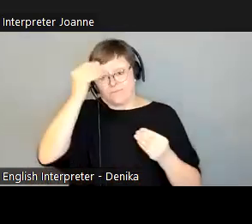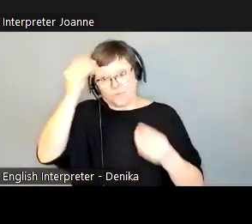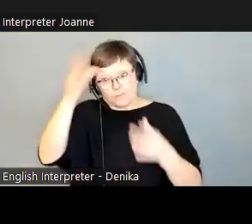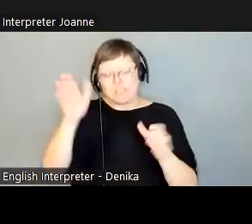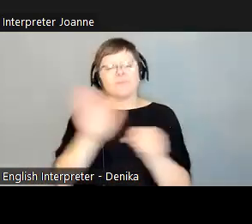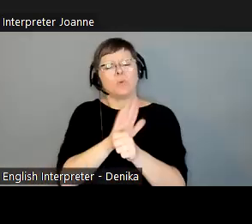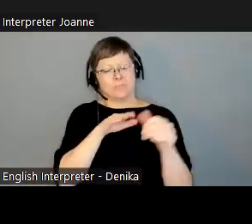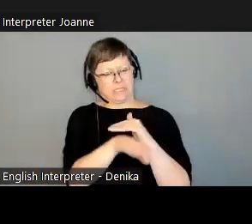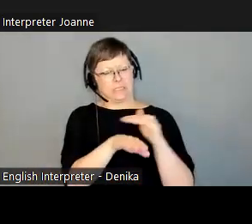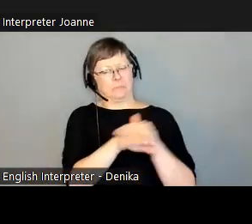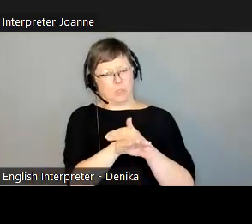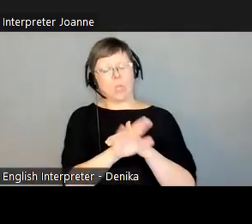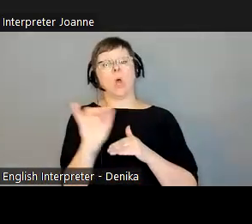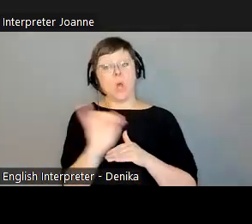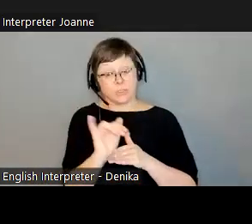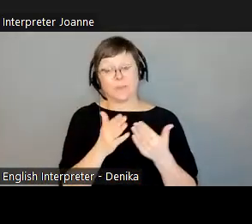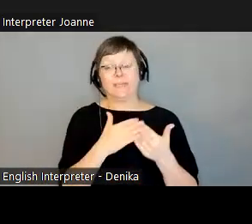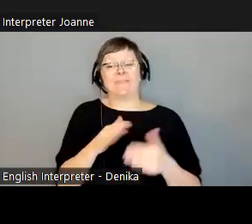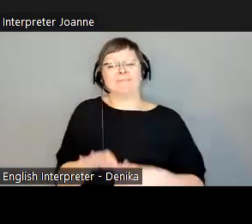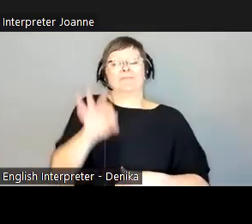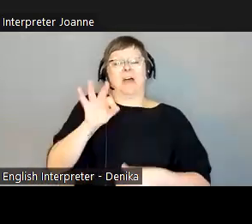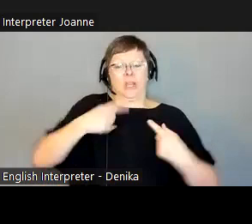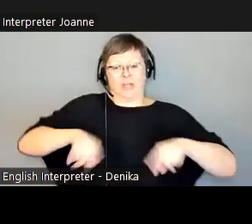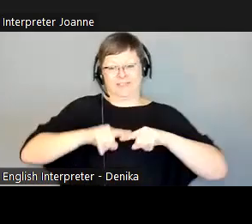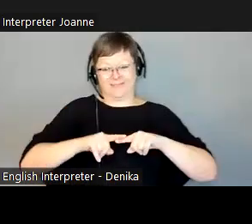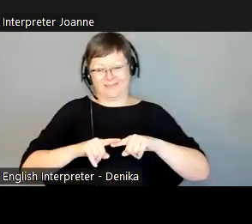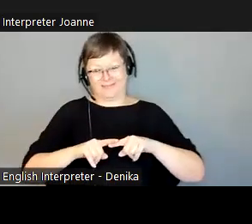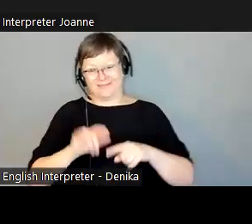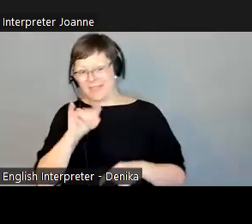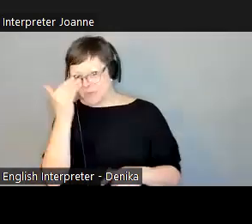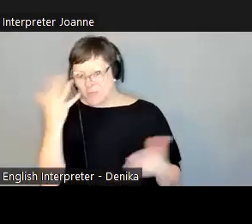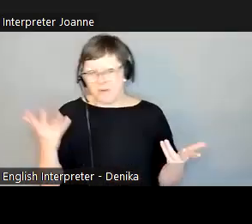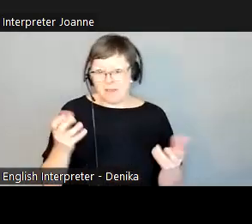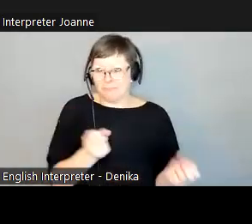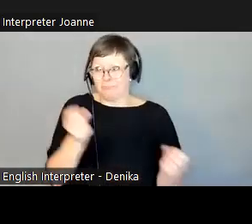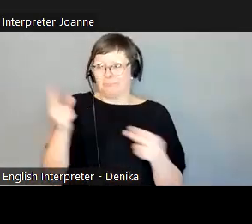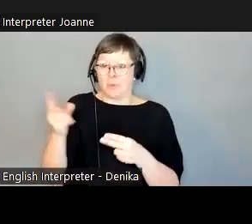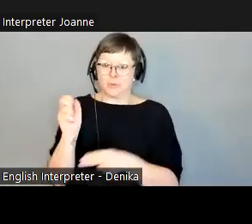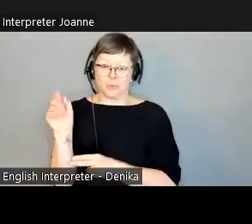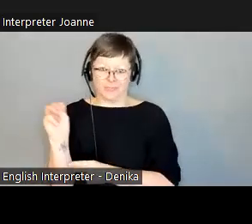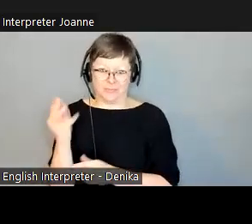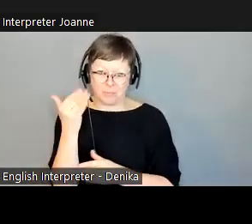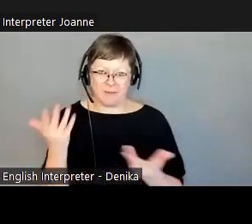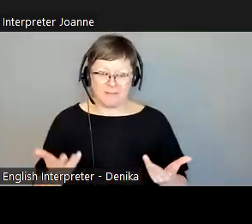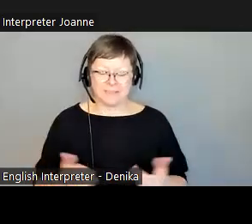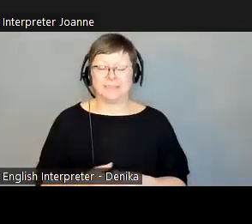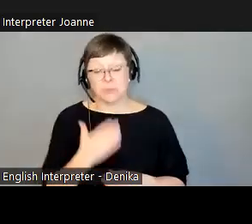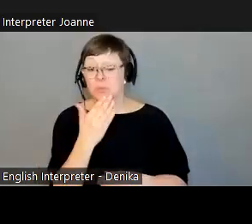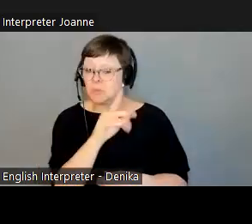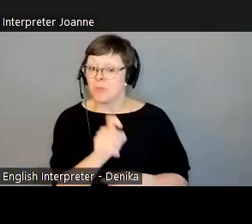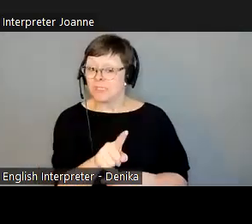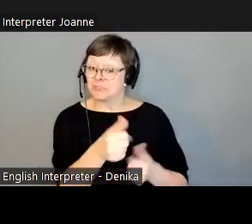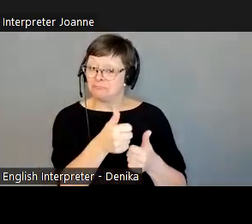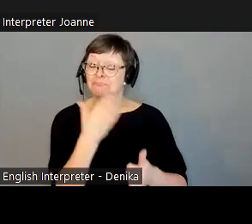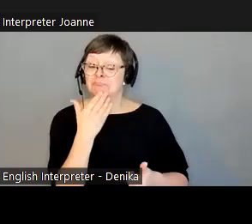want to make sure that we're found, and that's the purpose of social media. So yeah, that's a great question. So yeah,